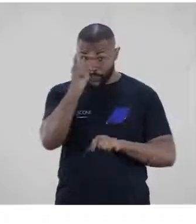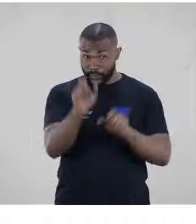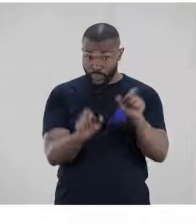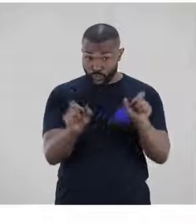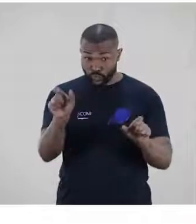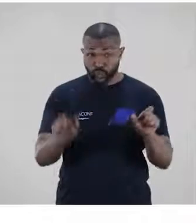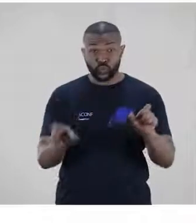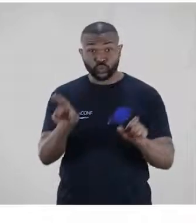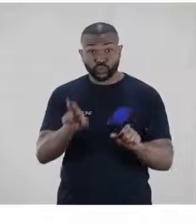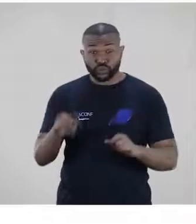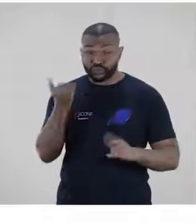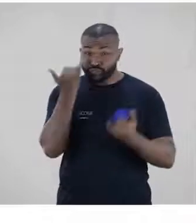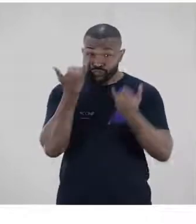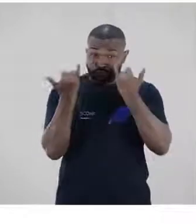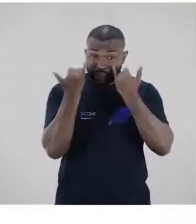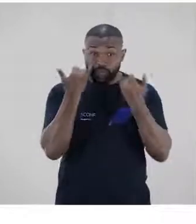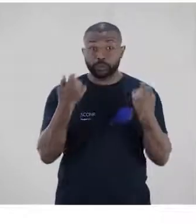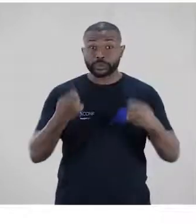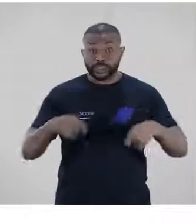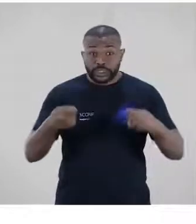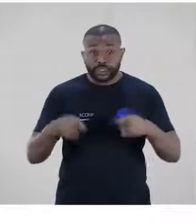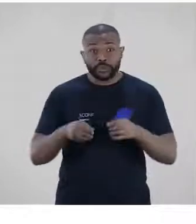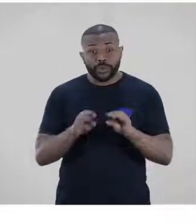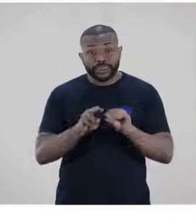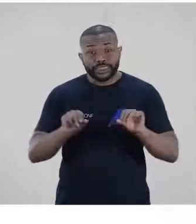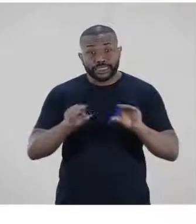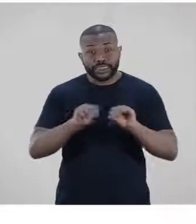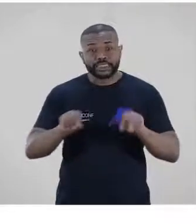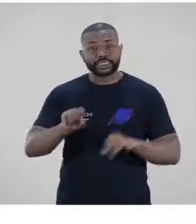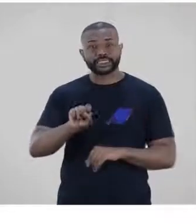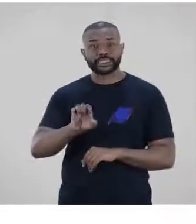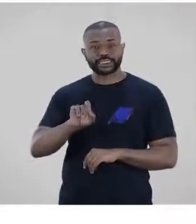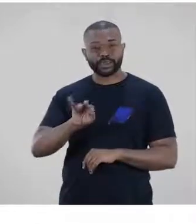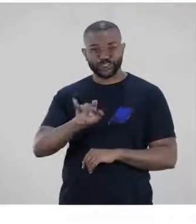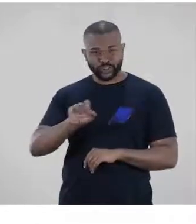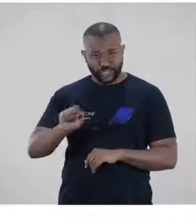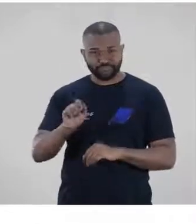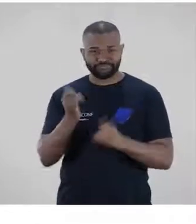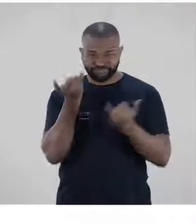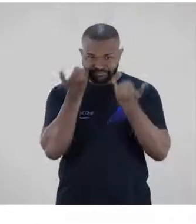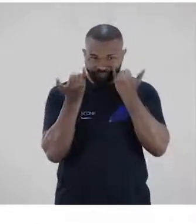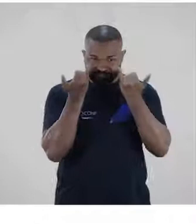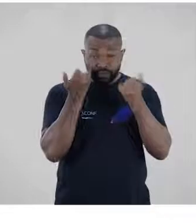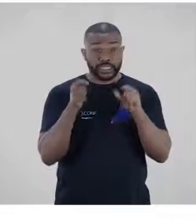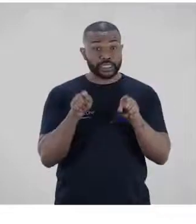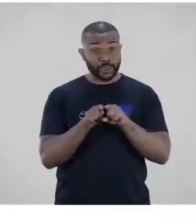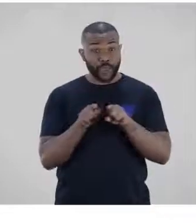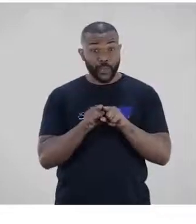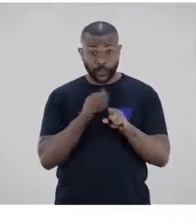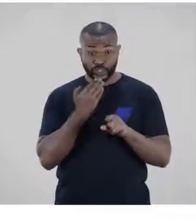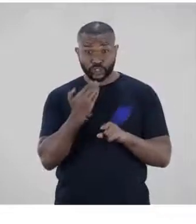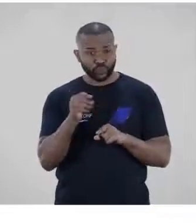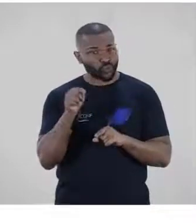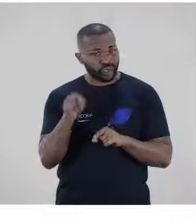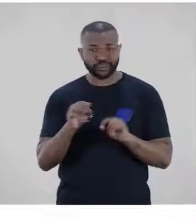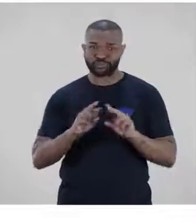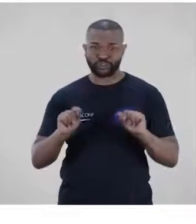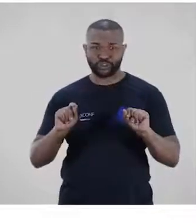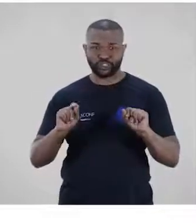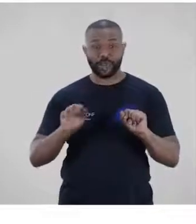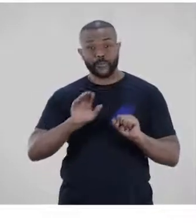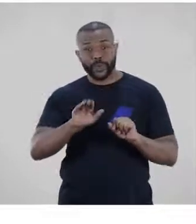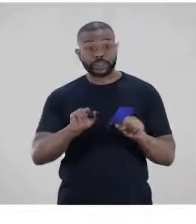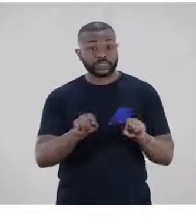same semantic of the data, it's still a claim semantically, but they want a different syntax and different modes of access to